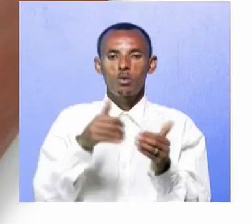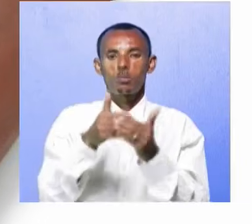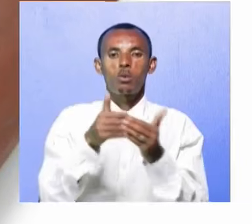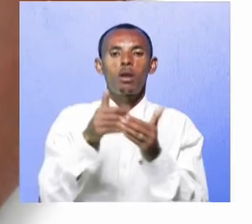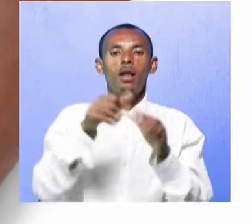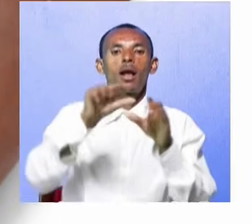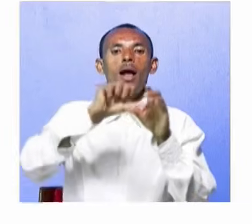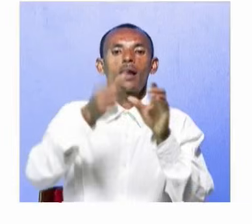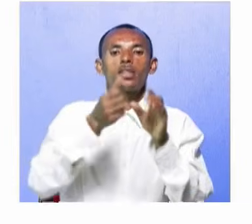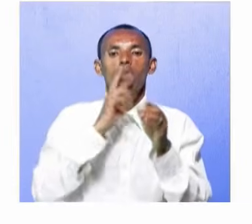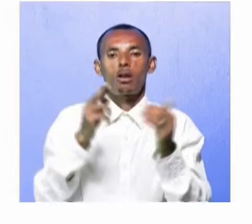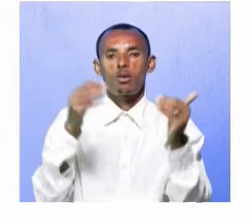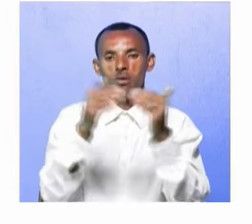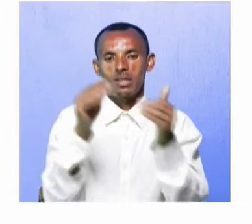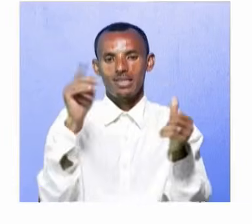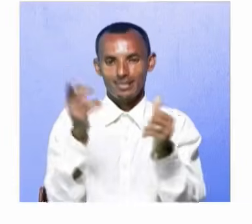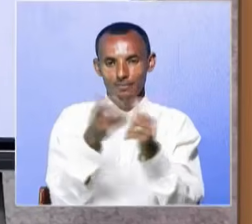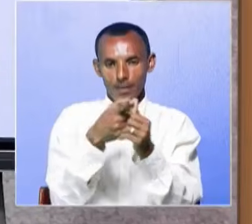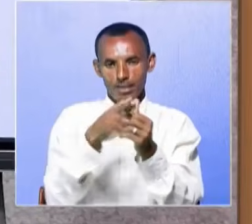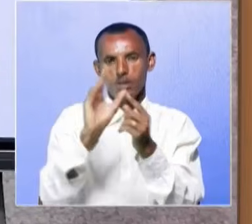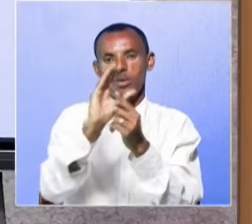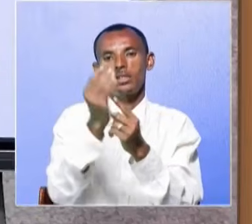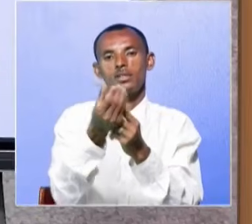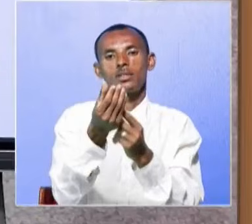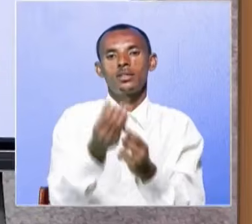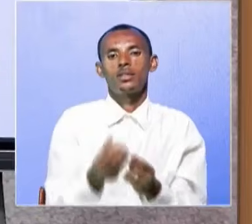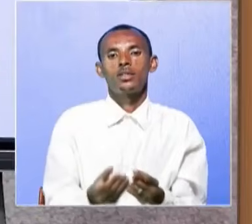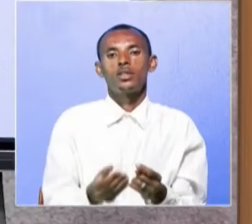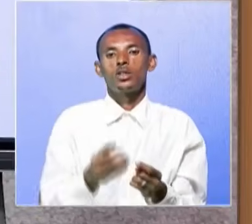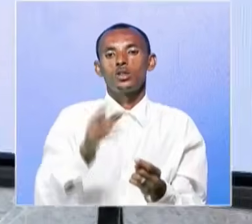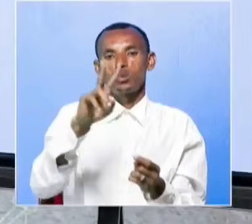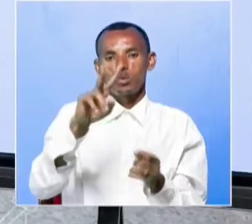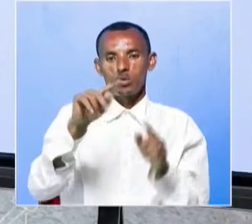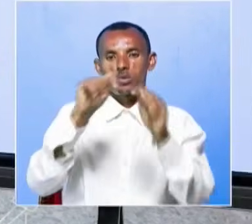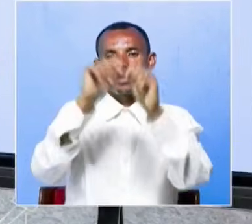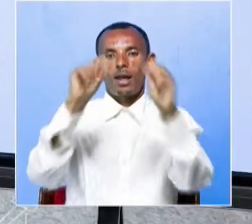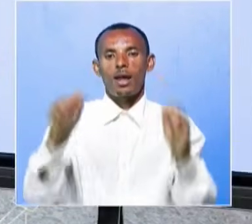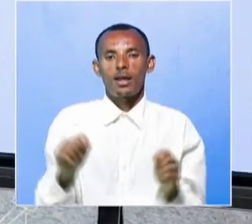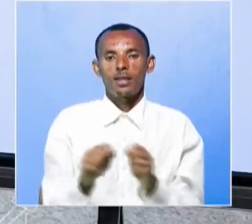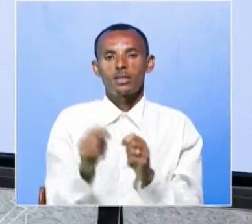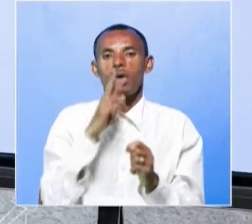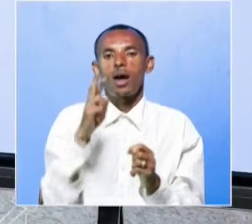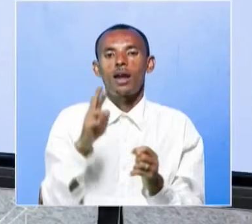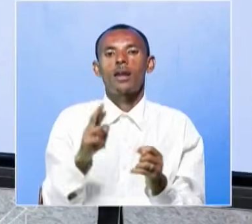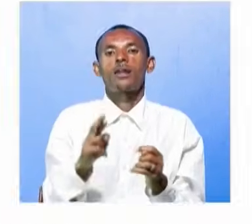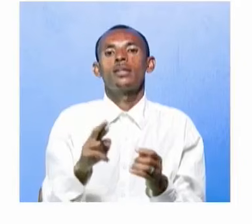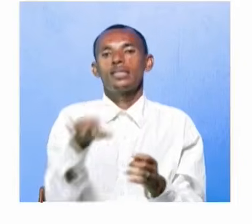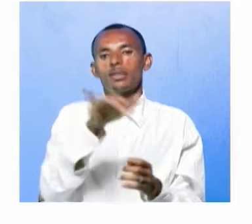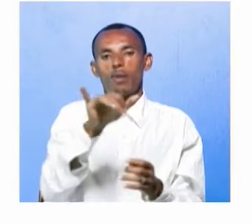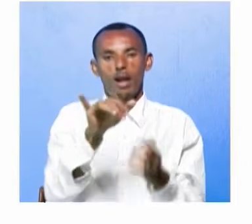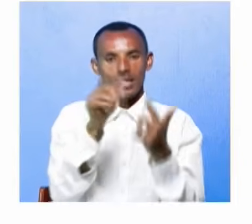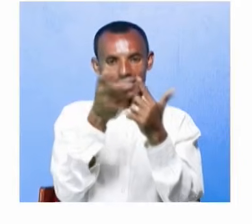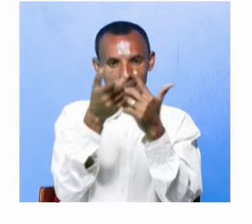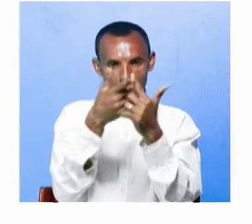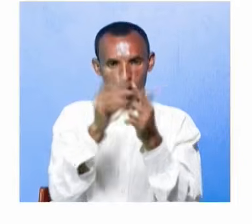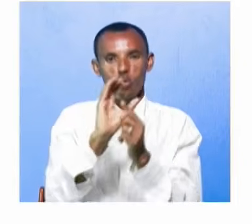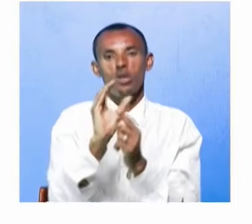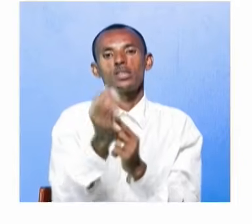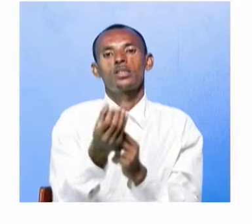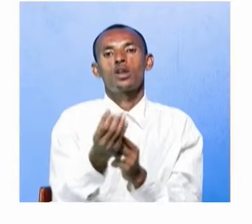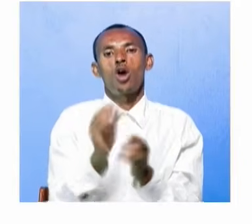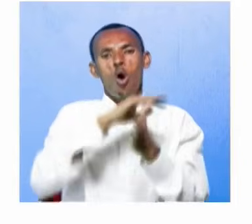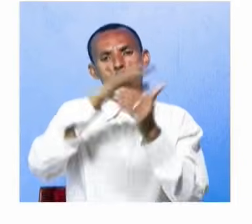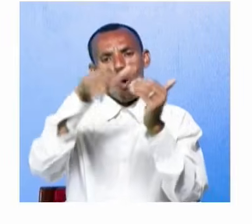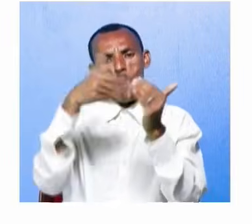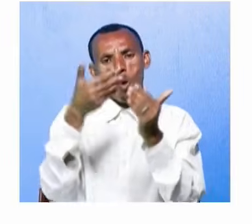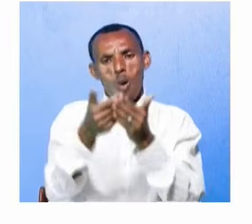Okay, so this is the first condition to say the two triangles are similar. The second condition is all